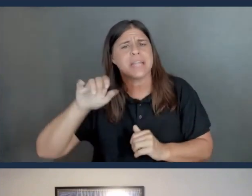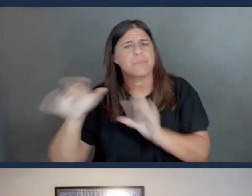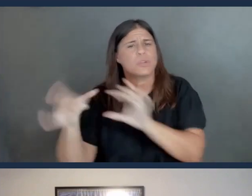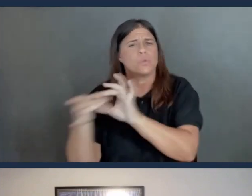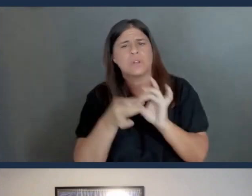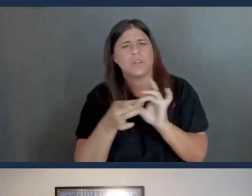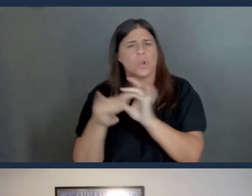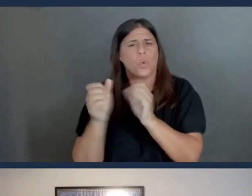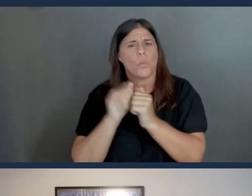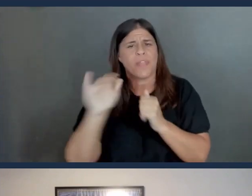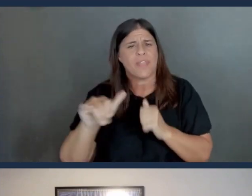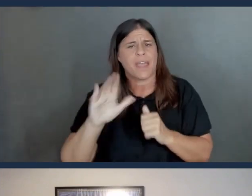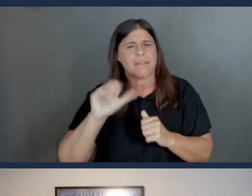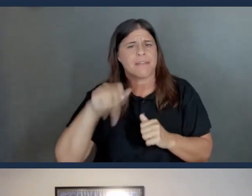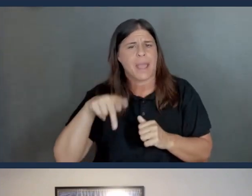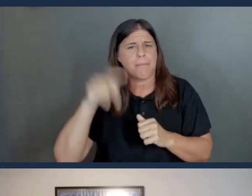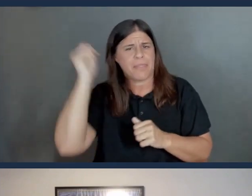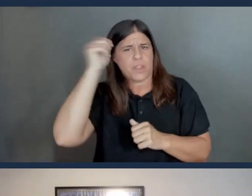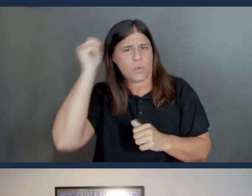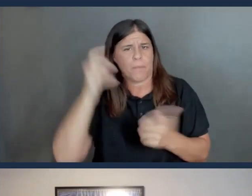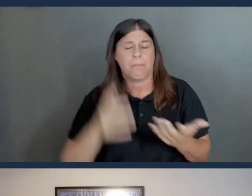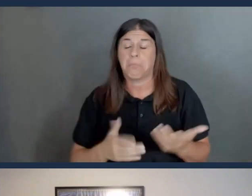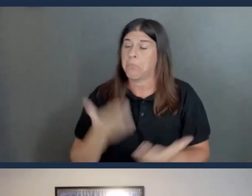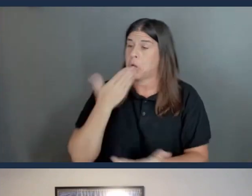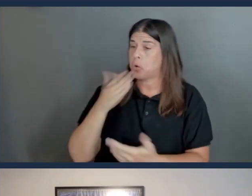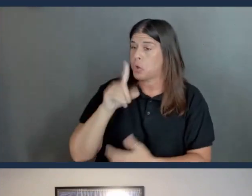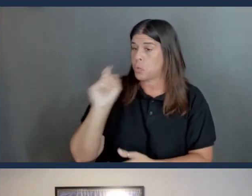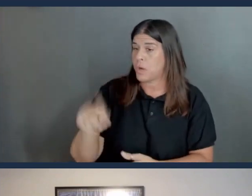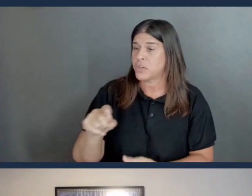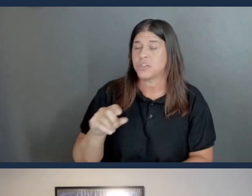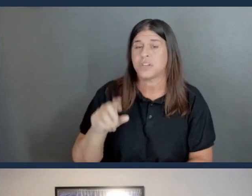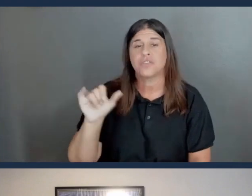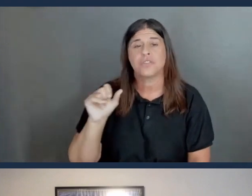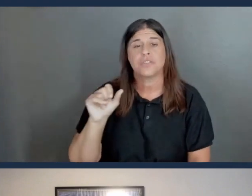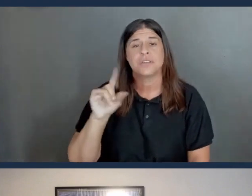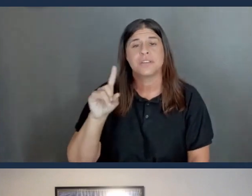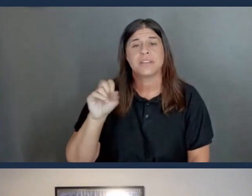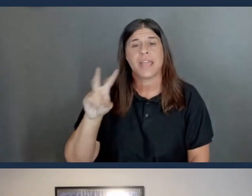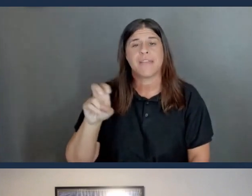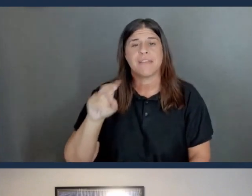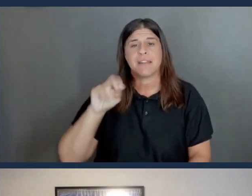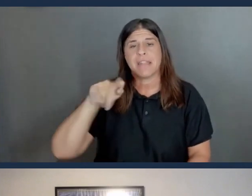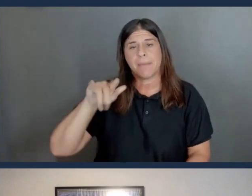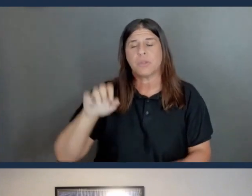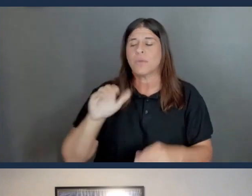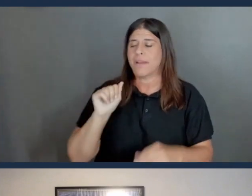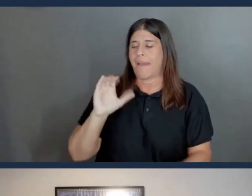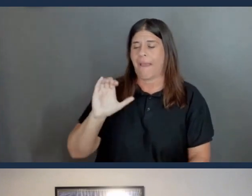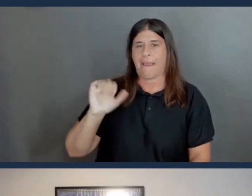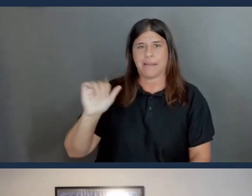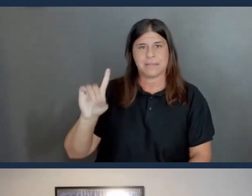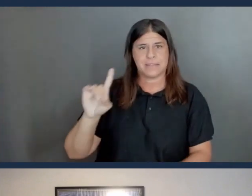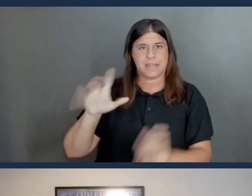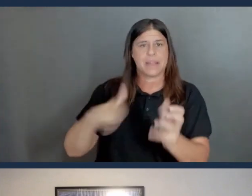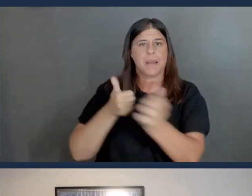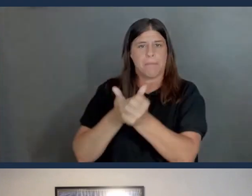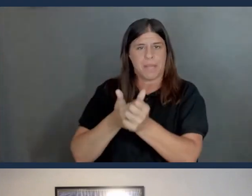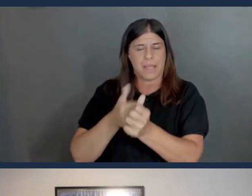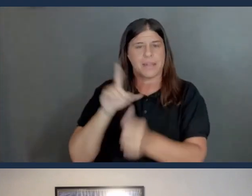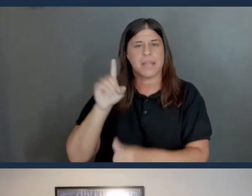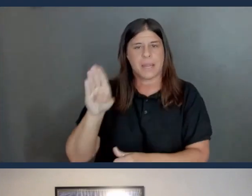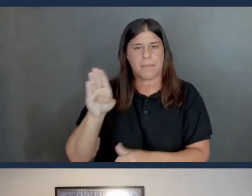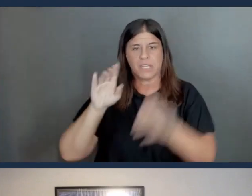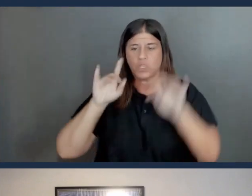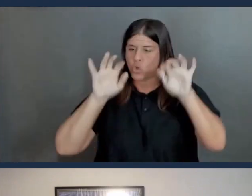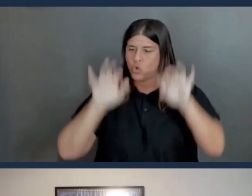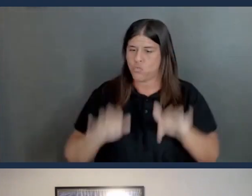theorem? Yeah, no, it's a great question. So Neptune is an ACID compliant database. So when you write a transaction,